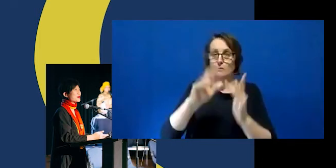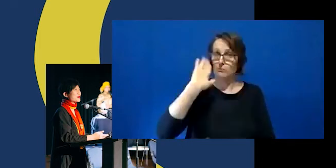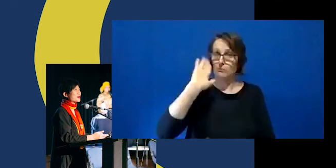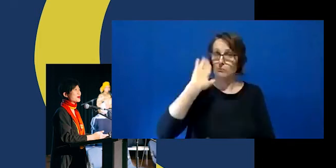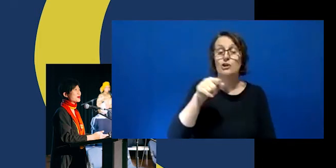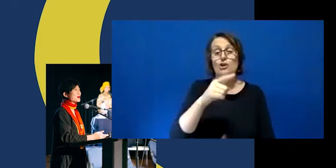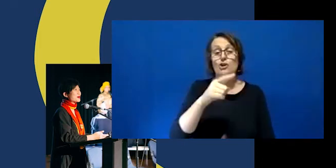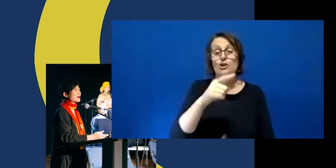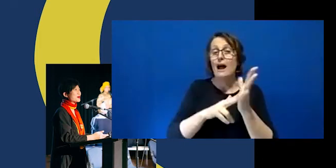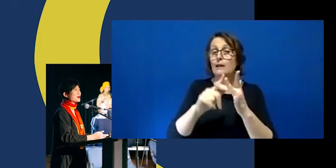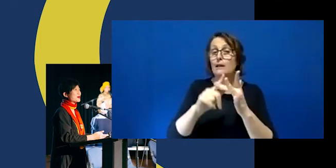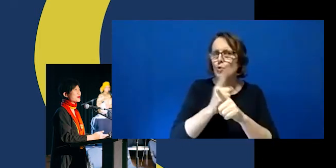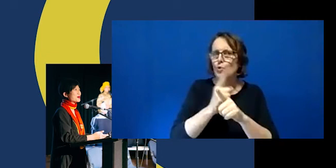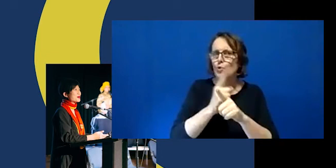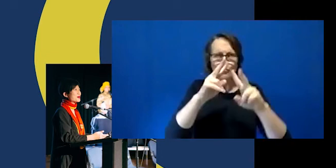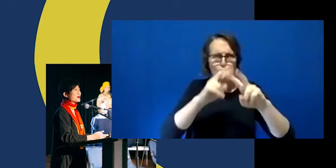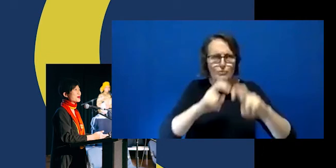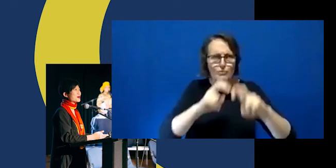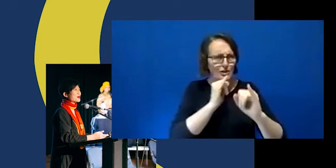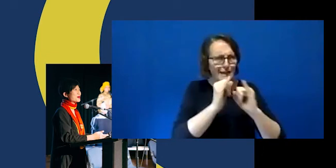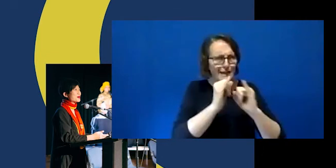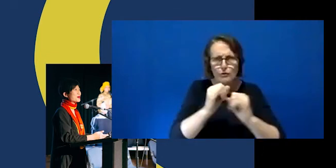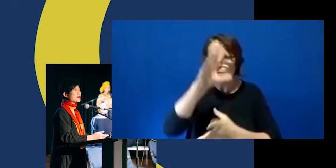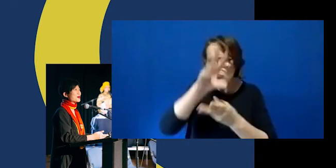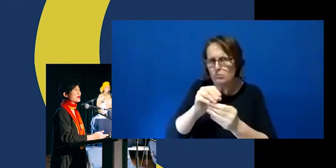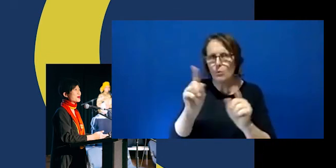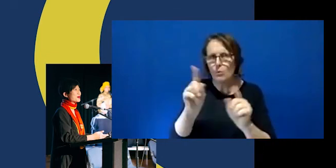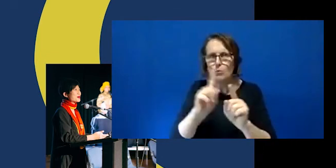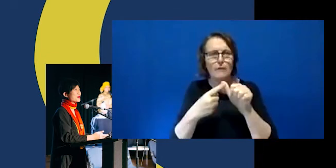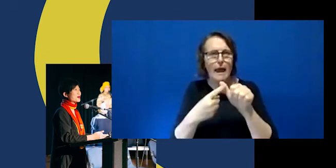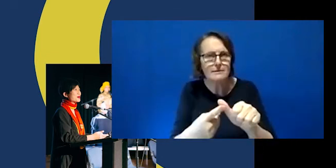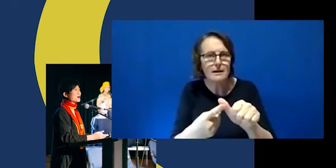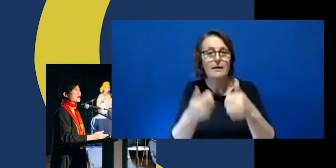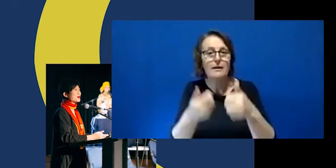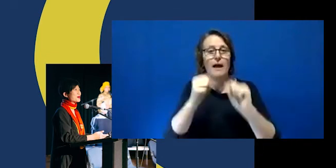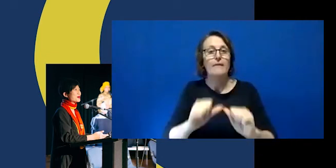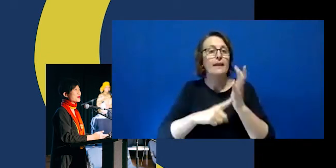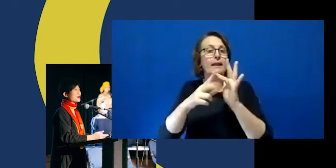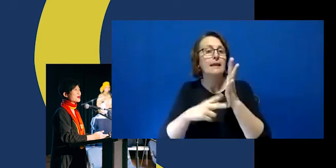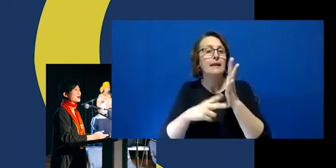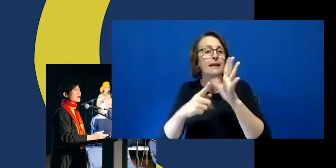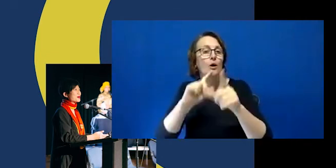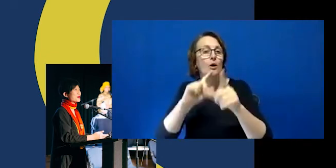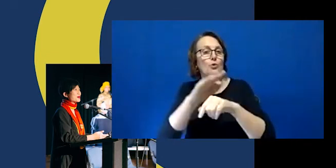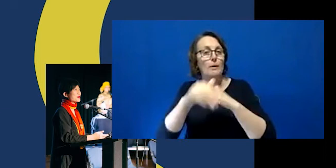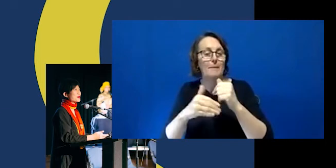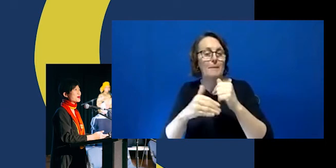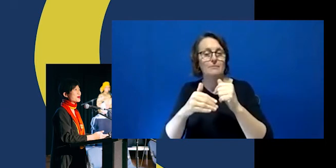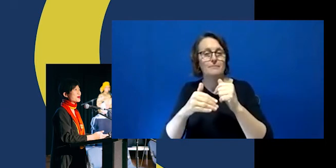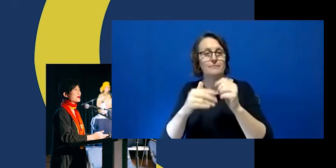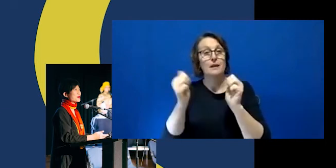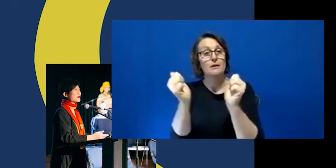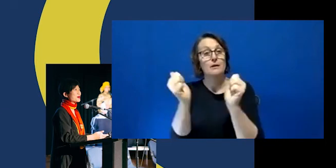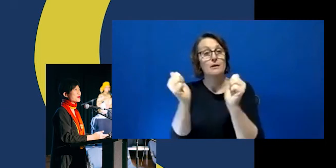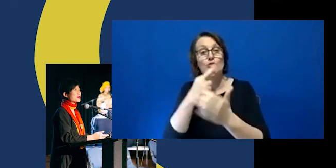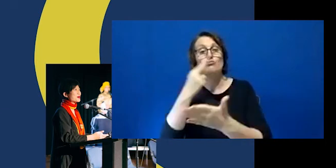outcomes from this research with us, and equally Lena will be talking to us about some of the stats behind the Shifting the Balance report. Rani and